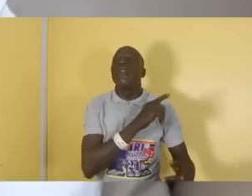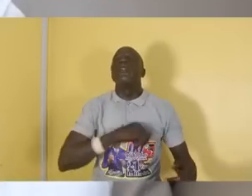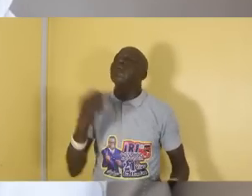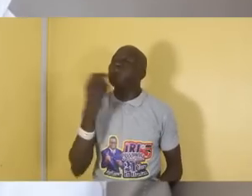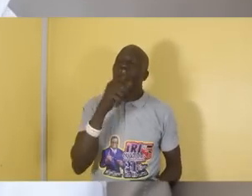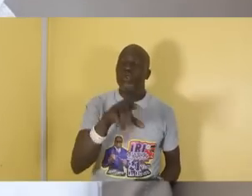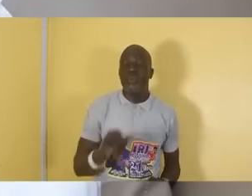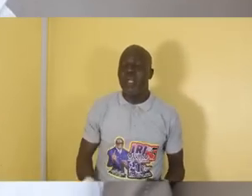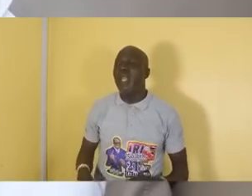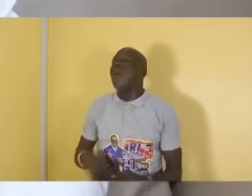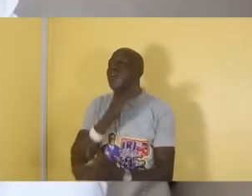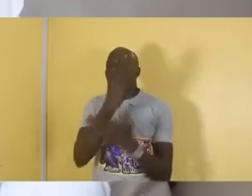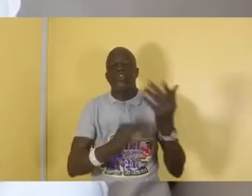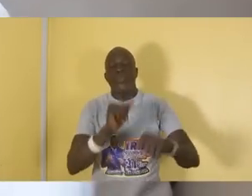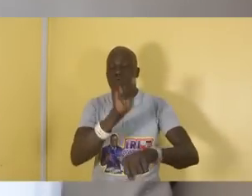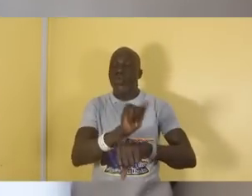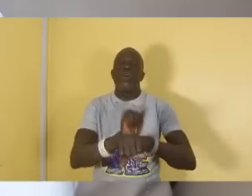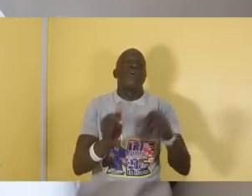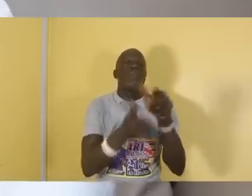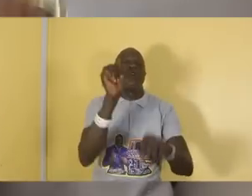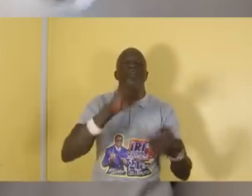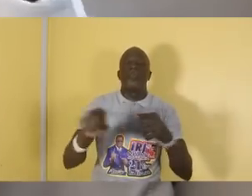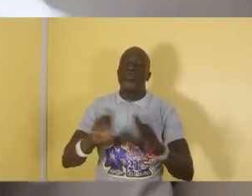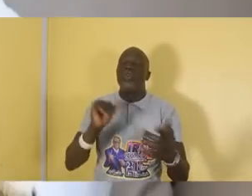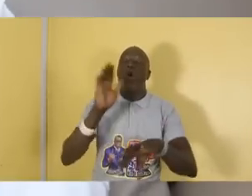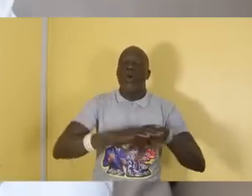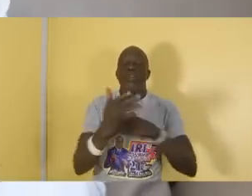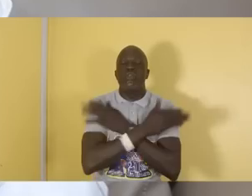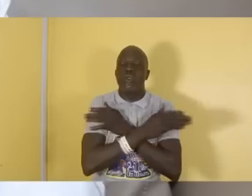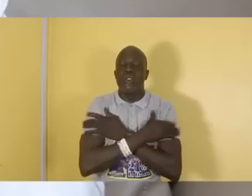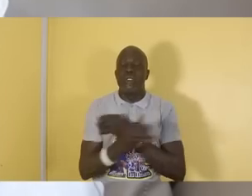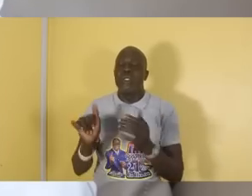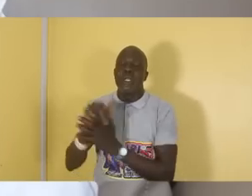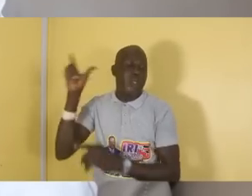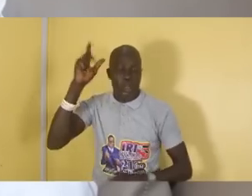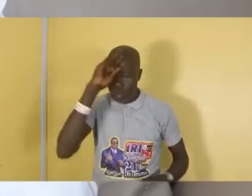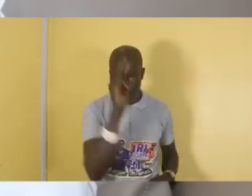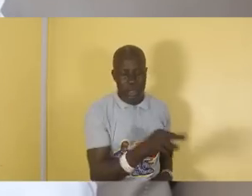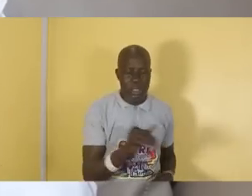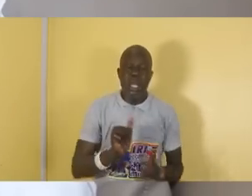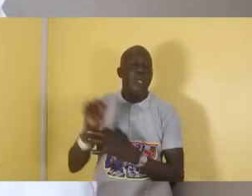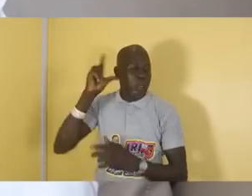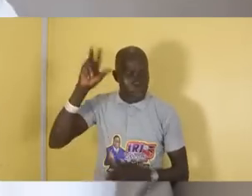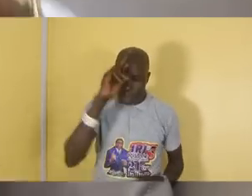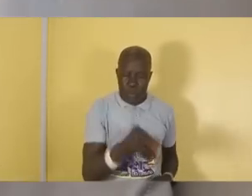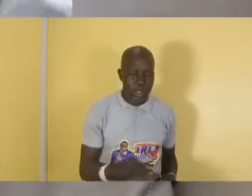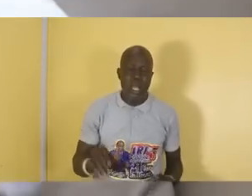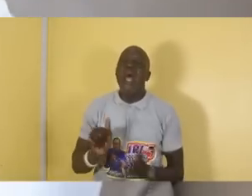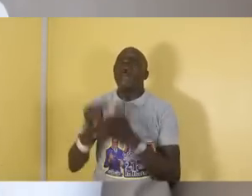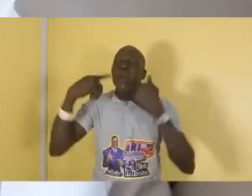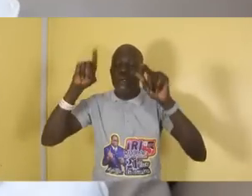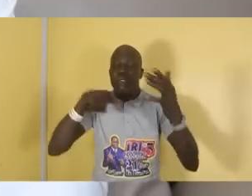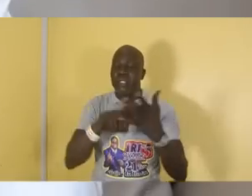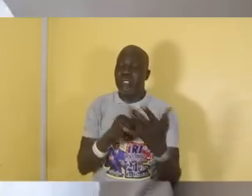conscience. The Lord spoke to me. The great assignment will be on Sunday. This is sir. This is sir.